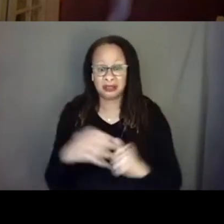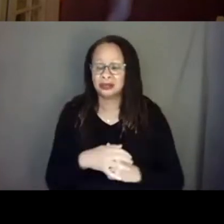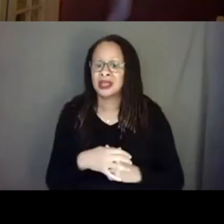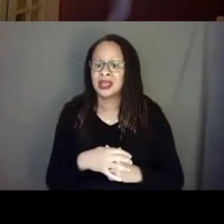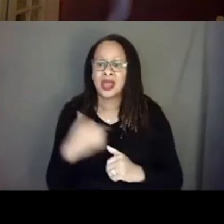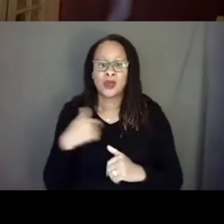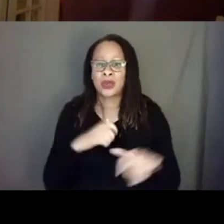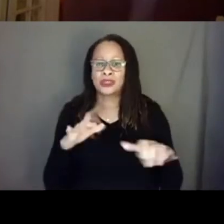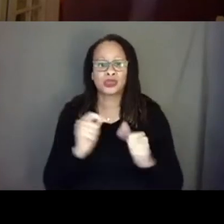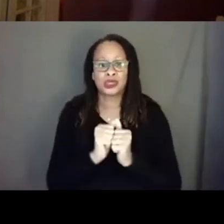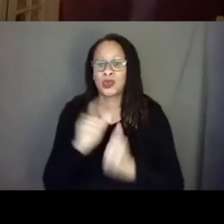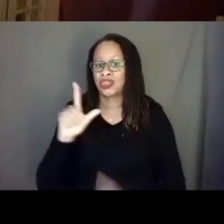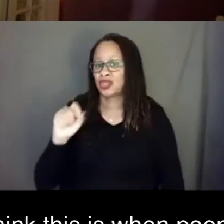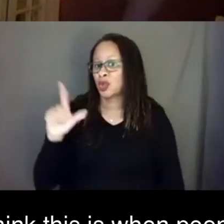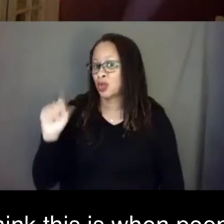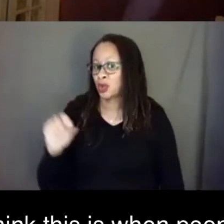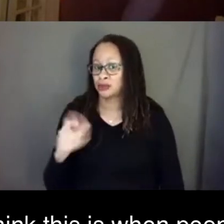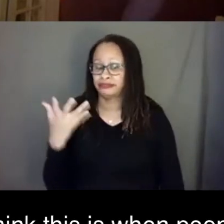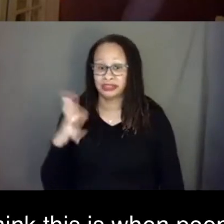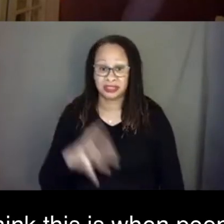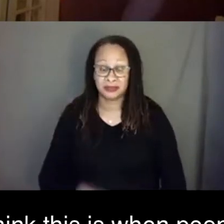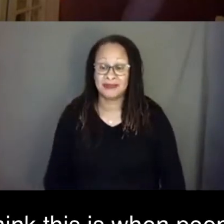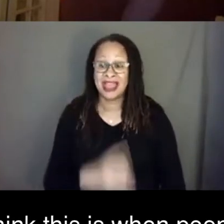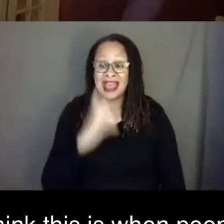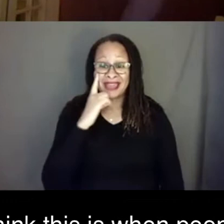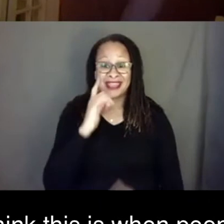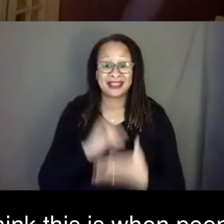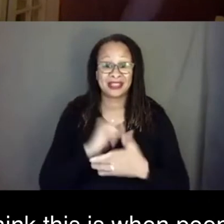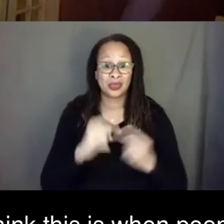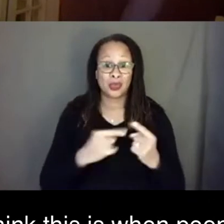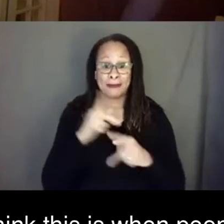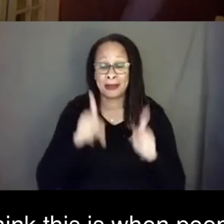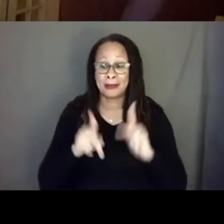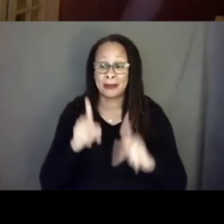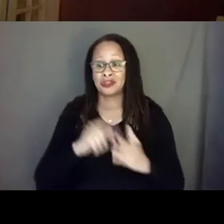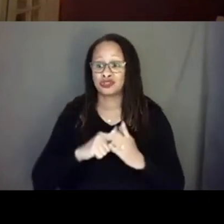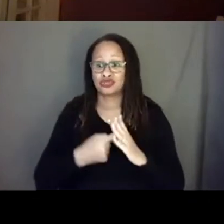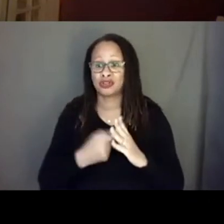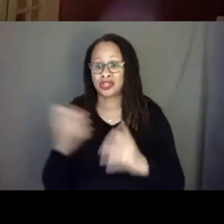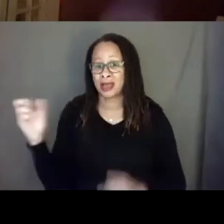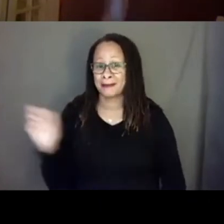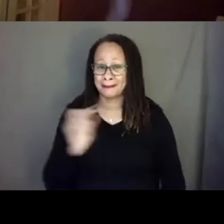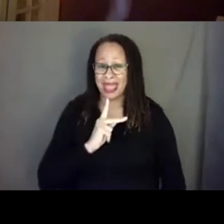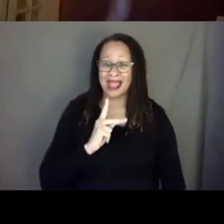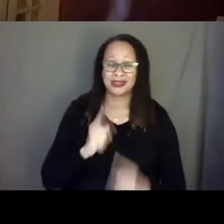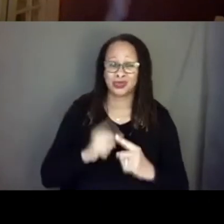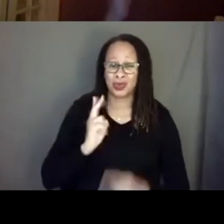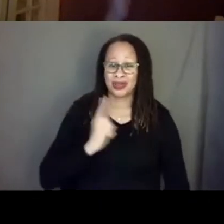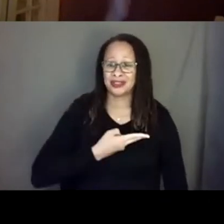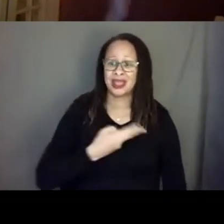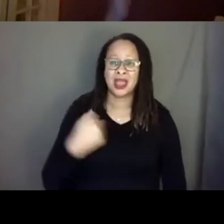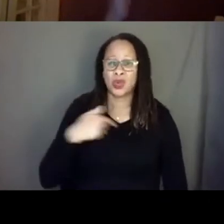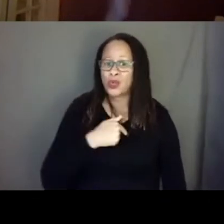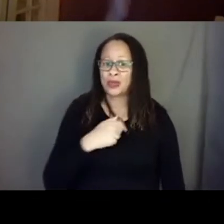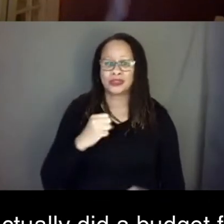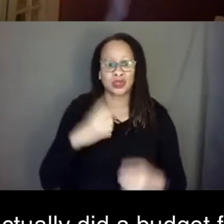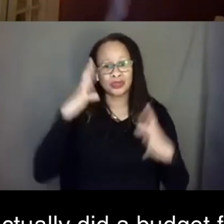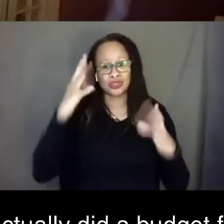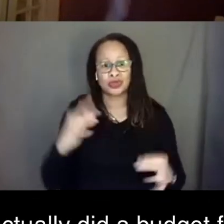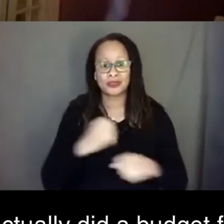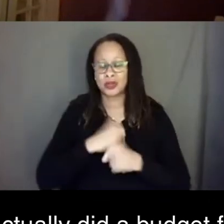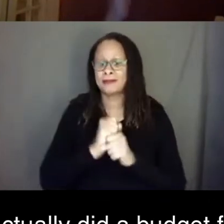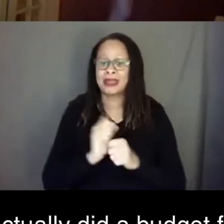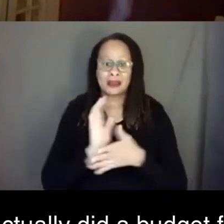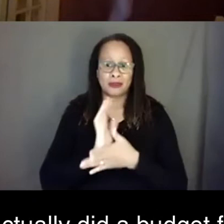it with Lolo. And we actually, and I think this is when people kind of started coming back to us. We were so determined to make the movie. I